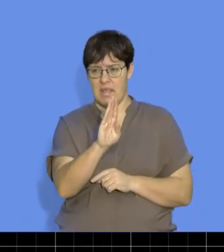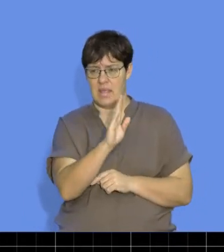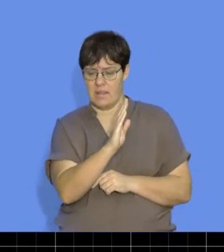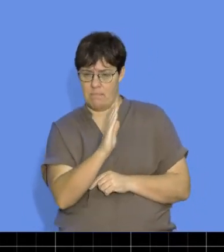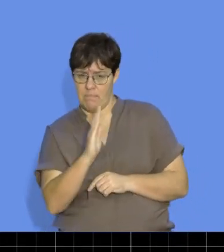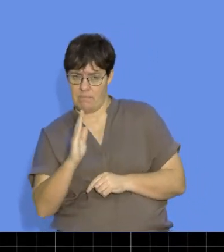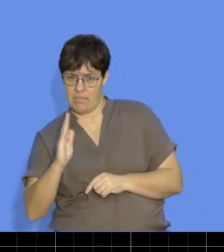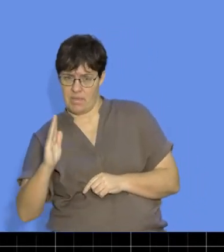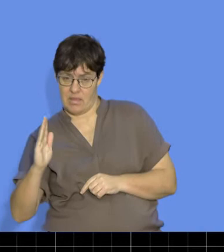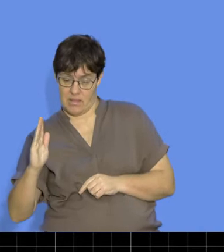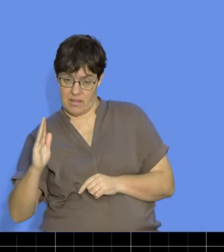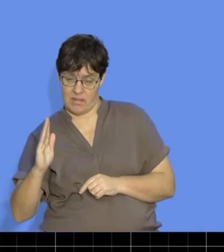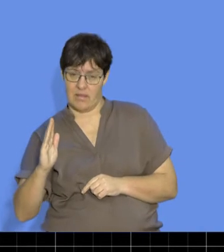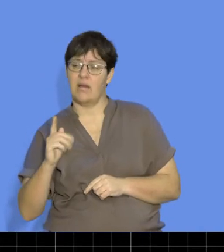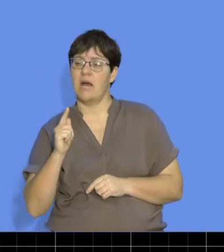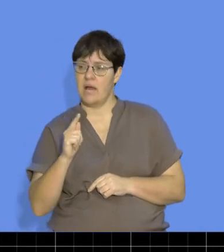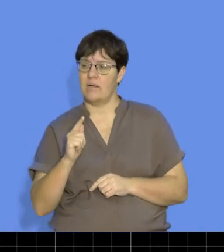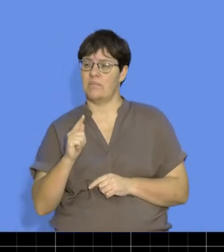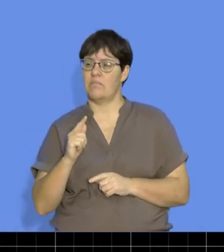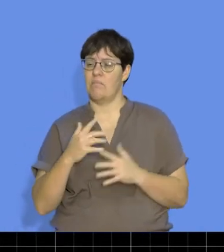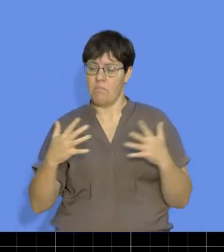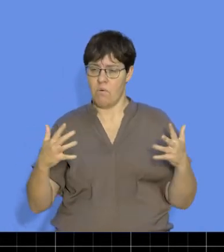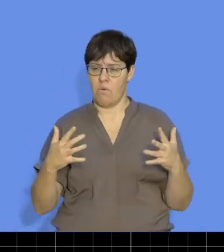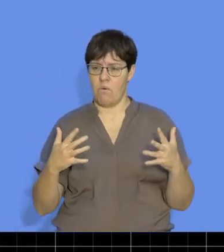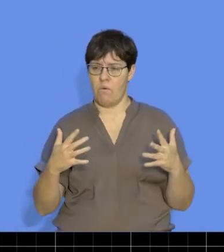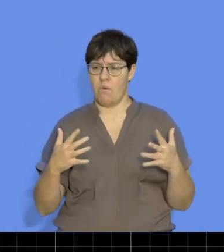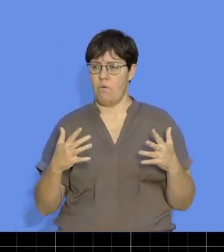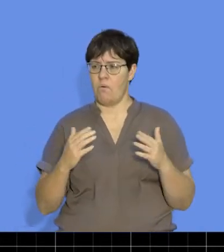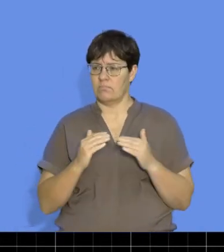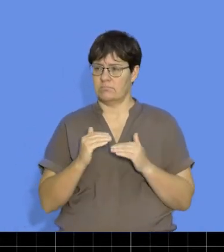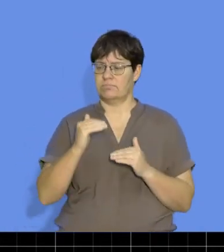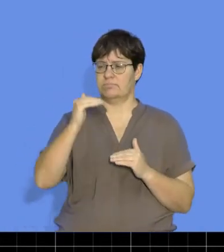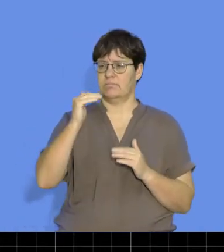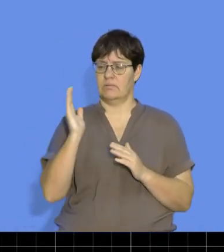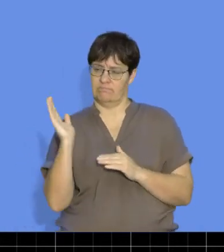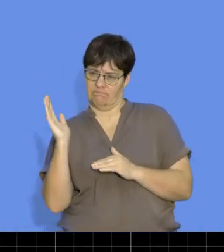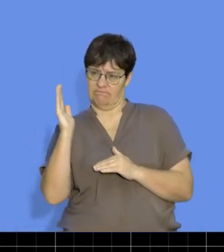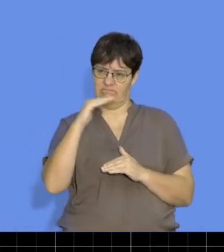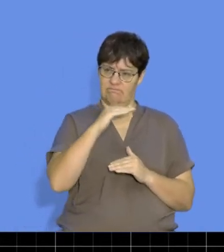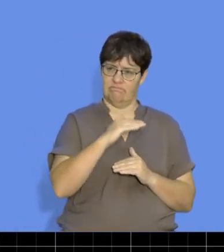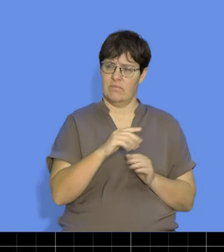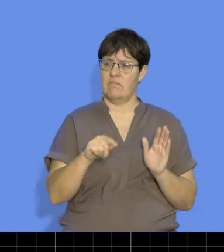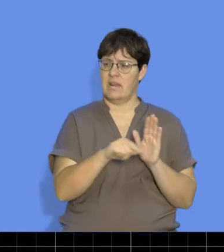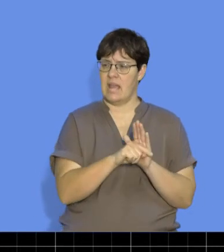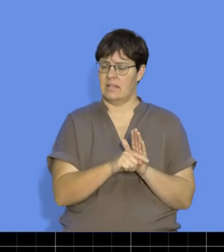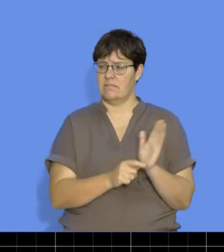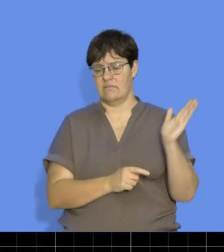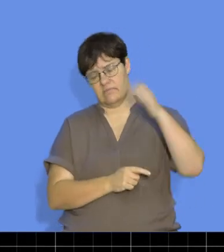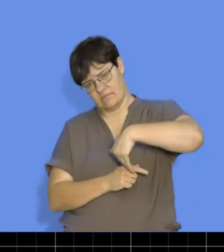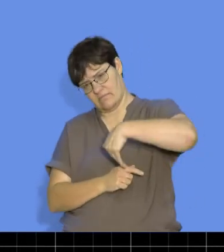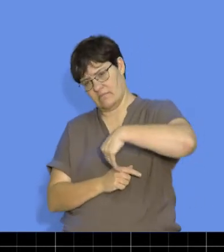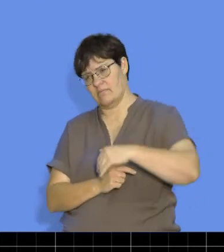it becomes bigger and bigger, that's when it is becoming more increasing. If it becomes a